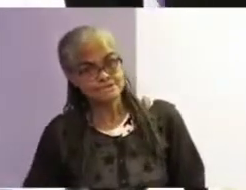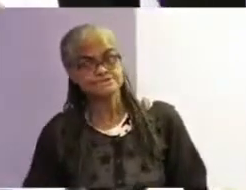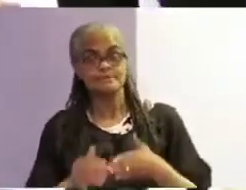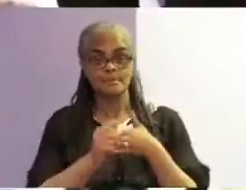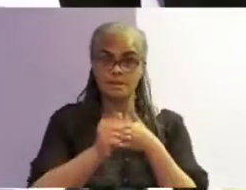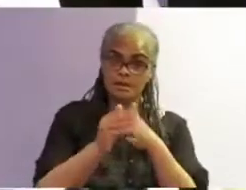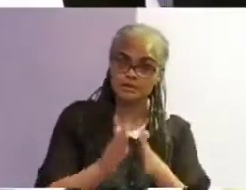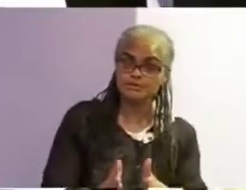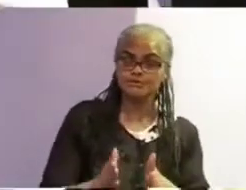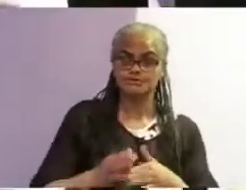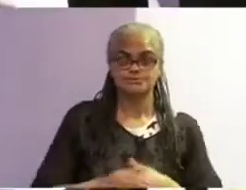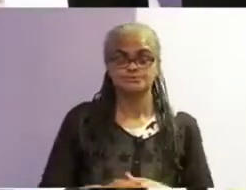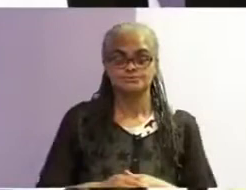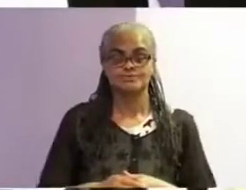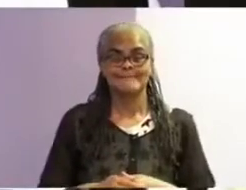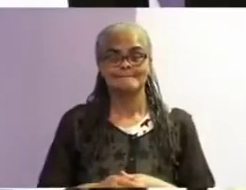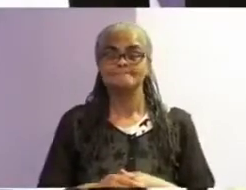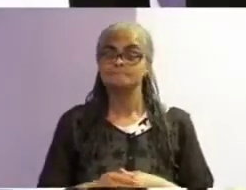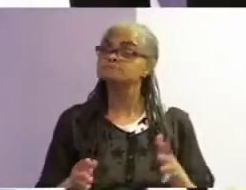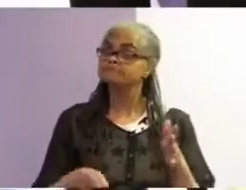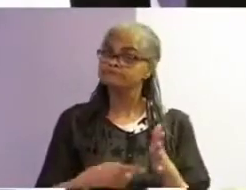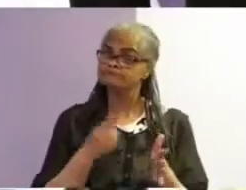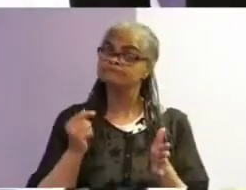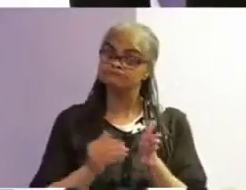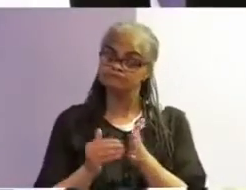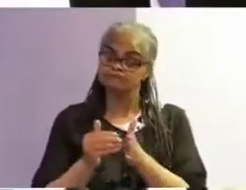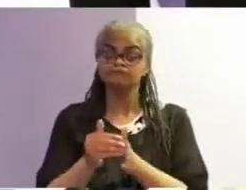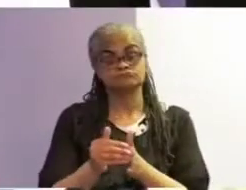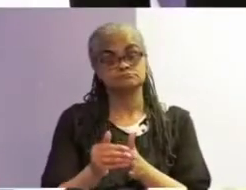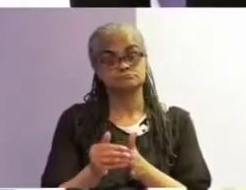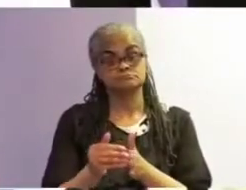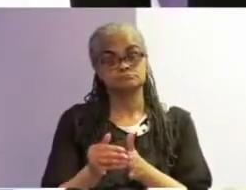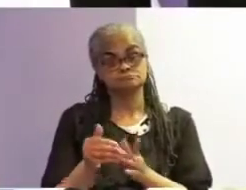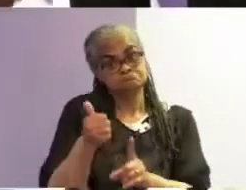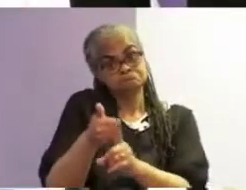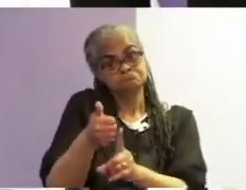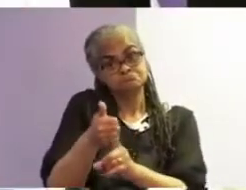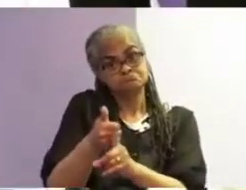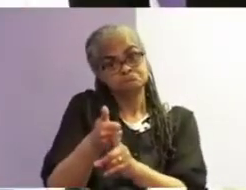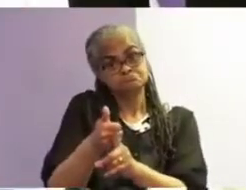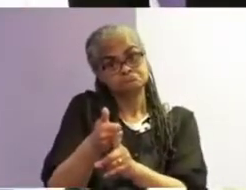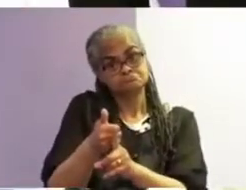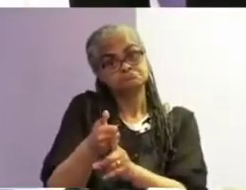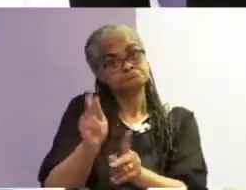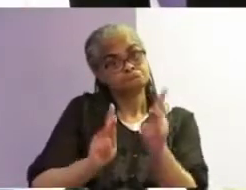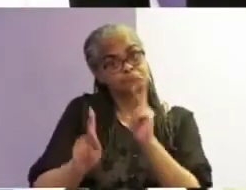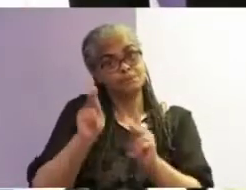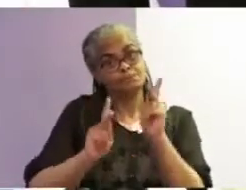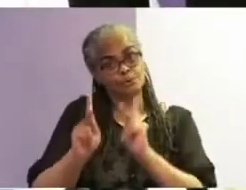because oftentimes they forget that we're human too.